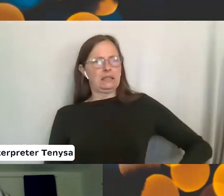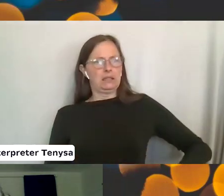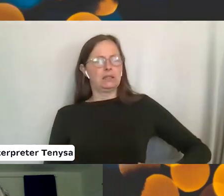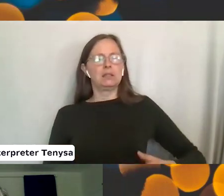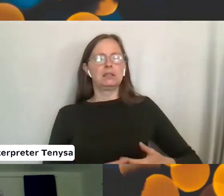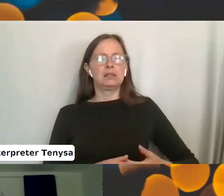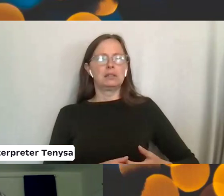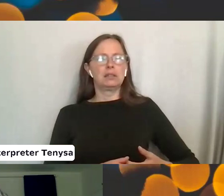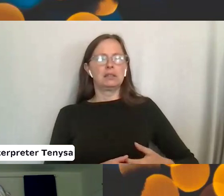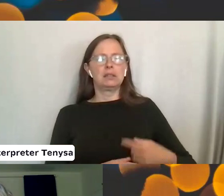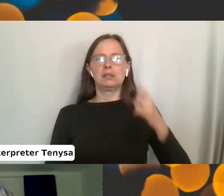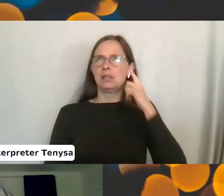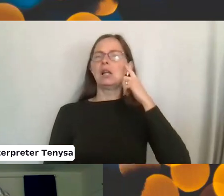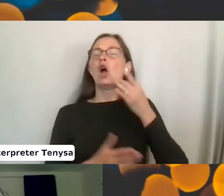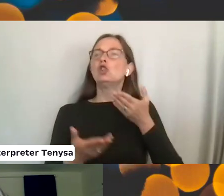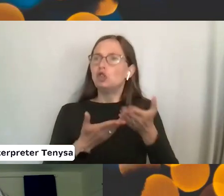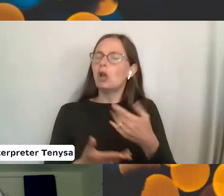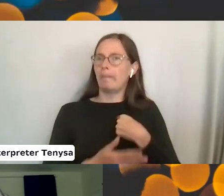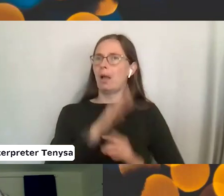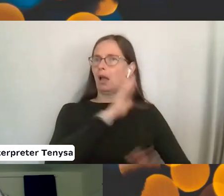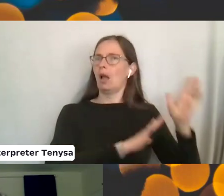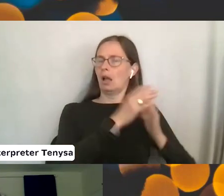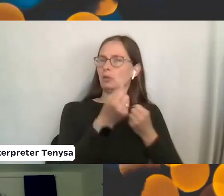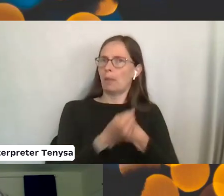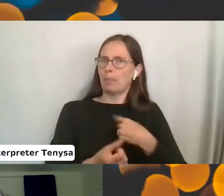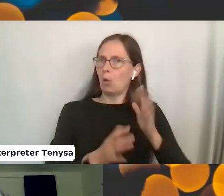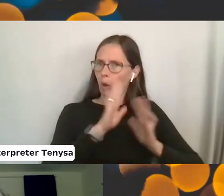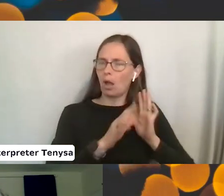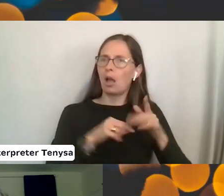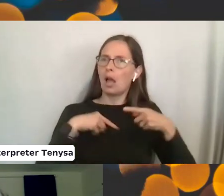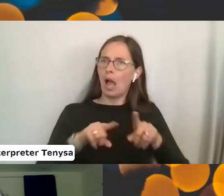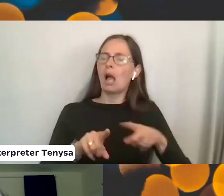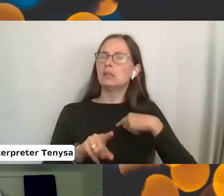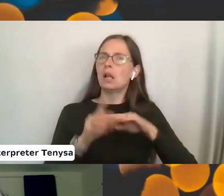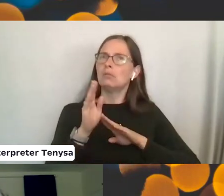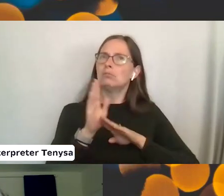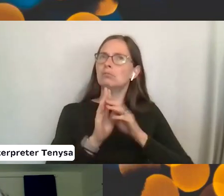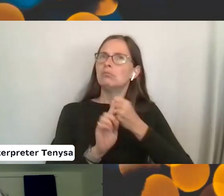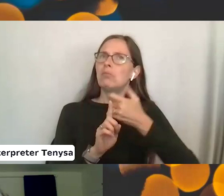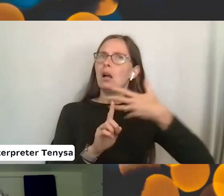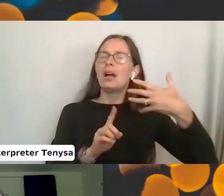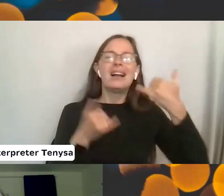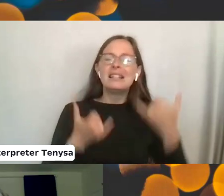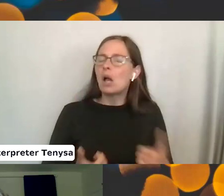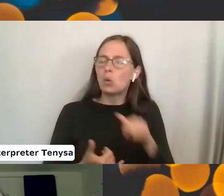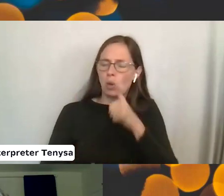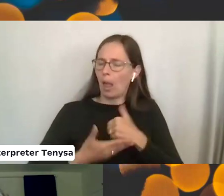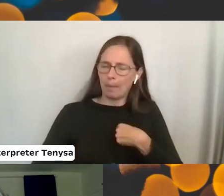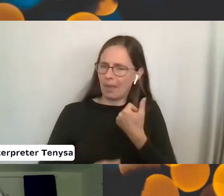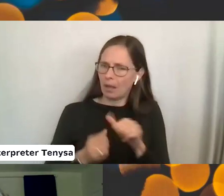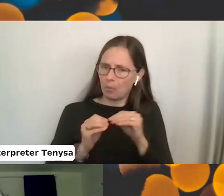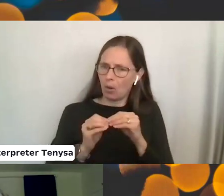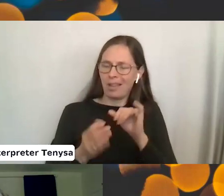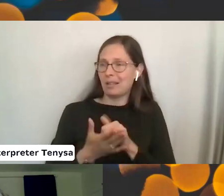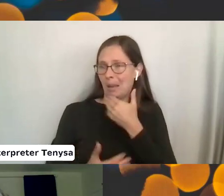once, as I expand, no longer serve me. So that was the best I